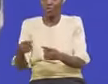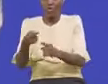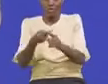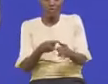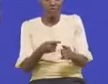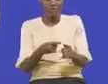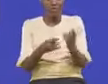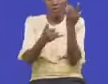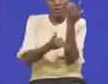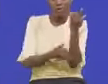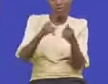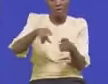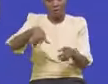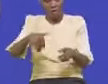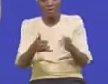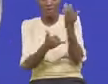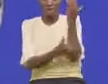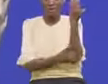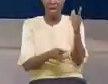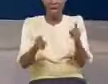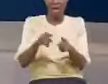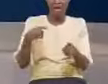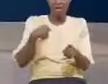Nemie cho jurema idu bubumea.